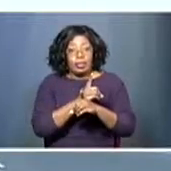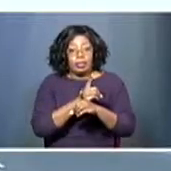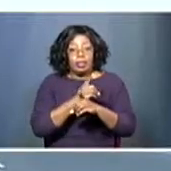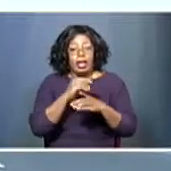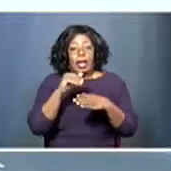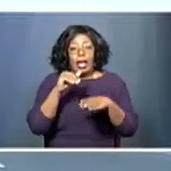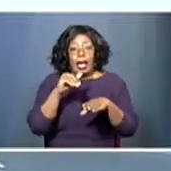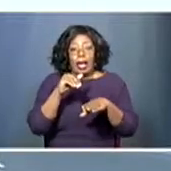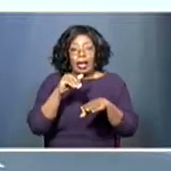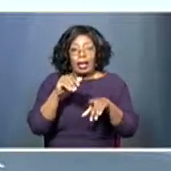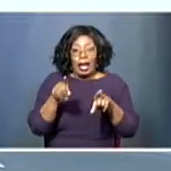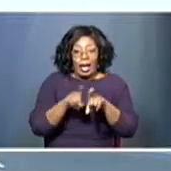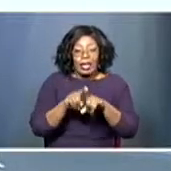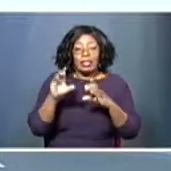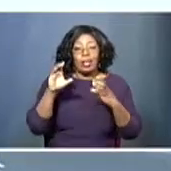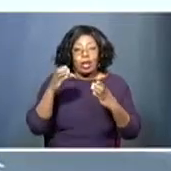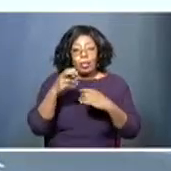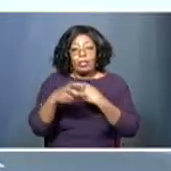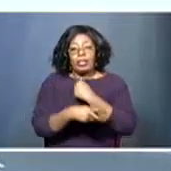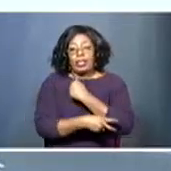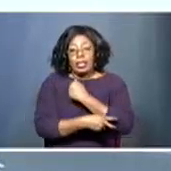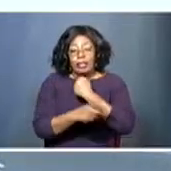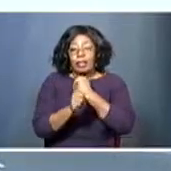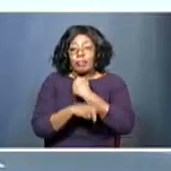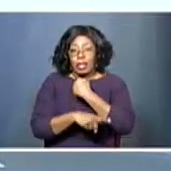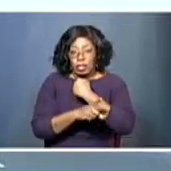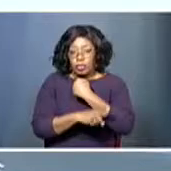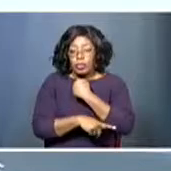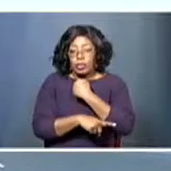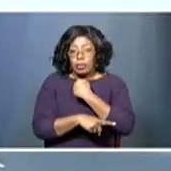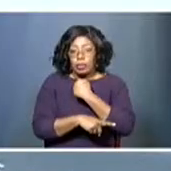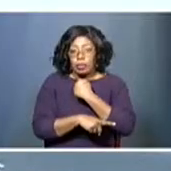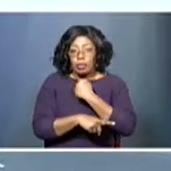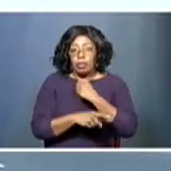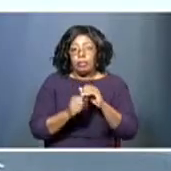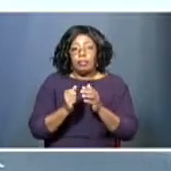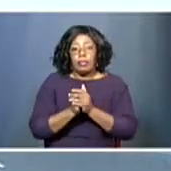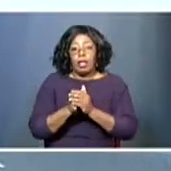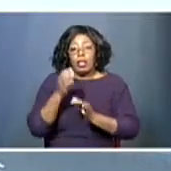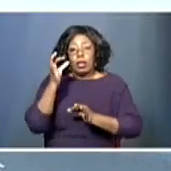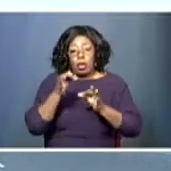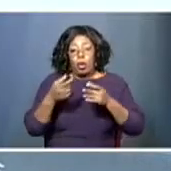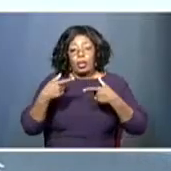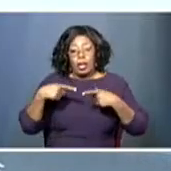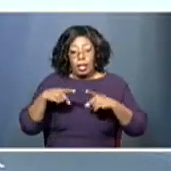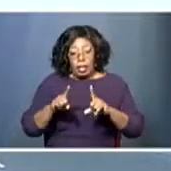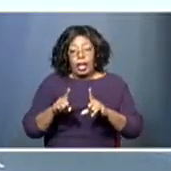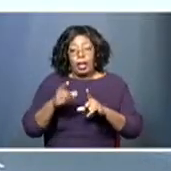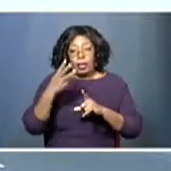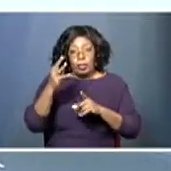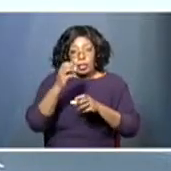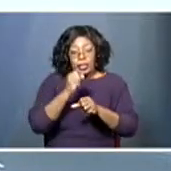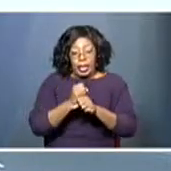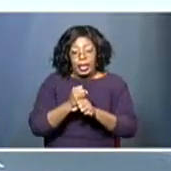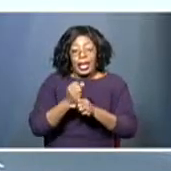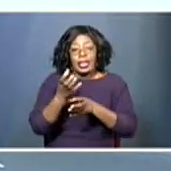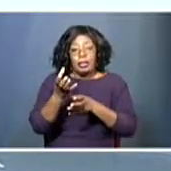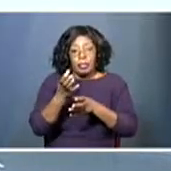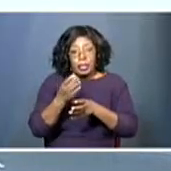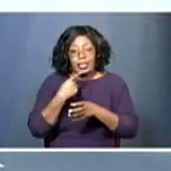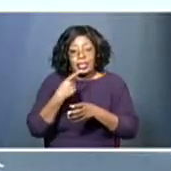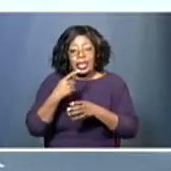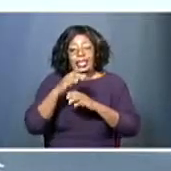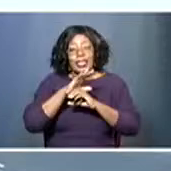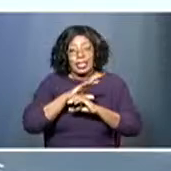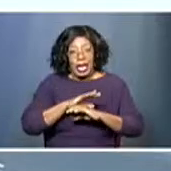and the subsequent punishment were unsustainable. As a result, the court allowed Johnson's appeal against the sentence, saying it was satisfied